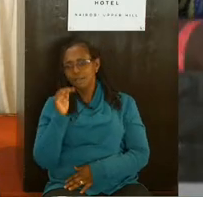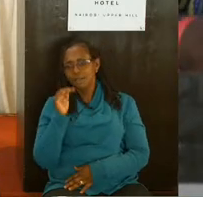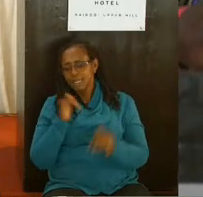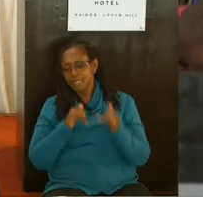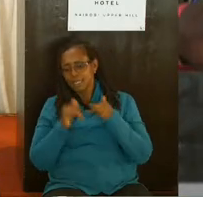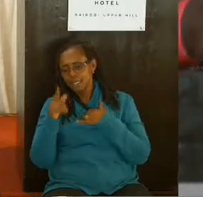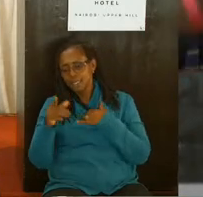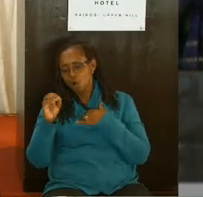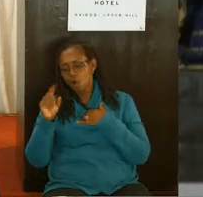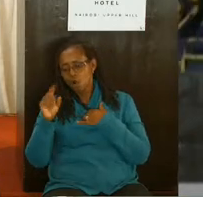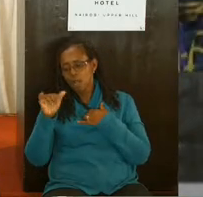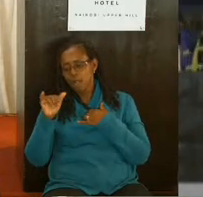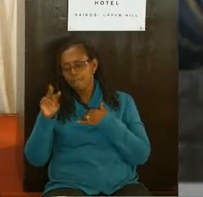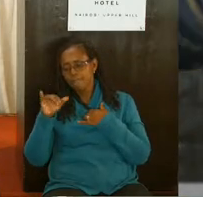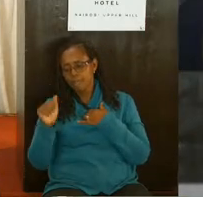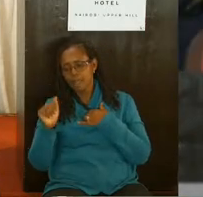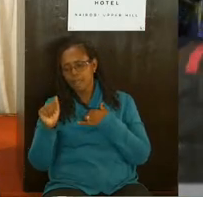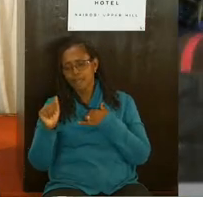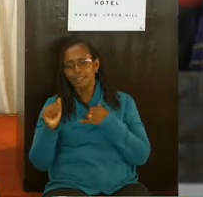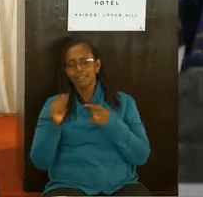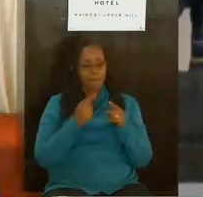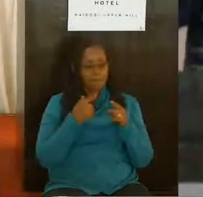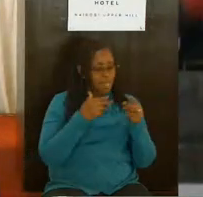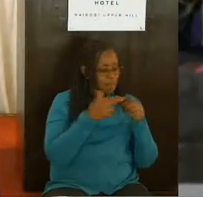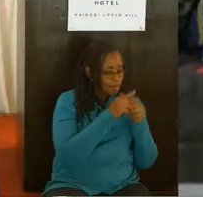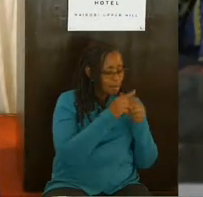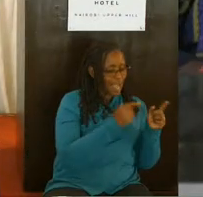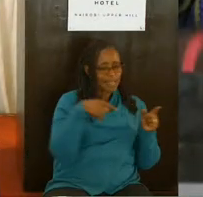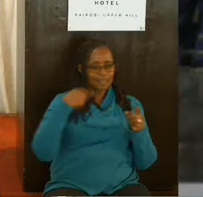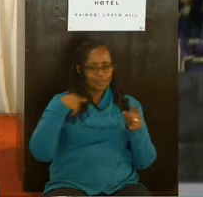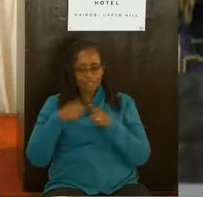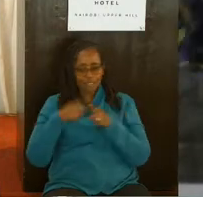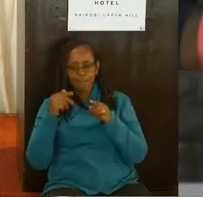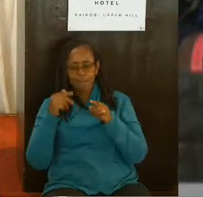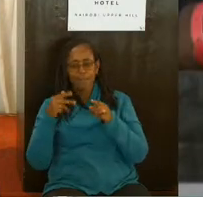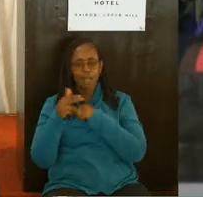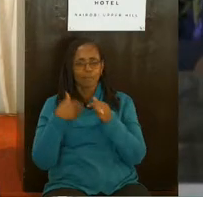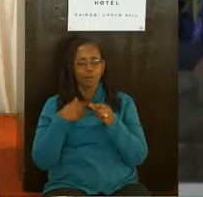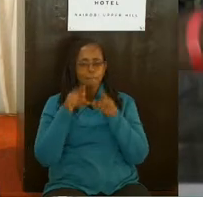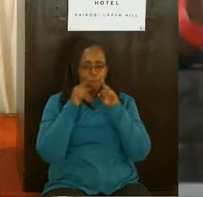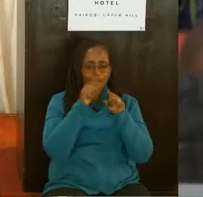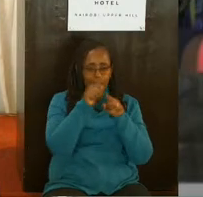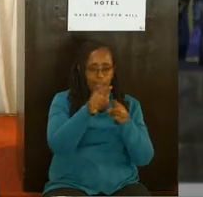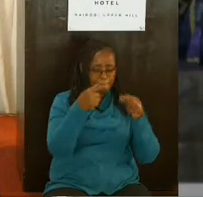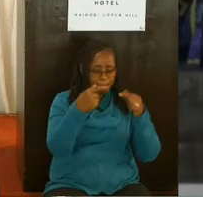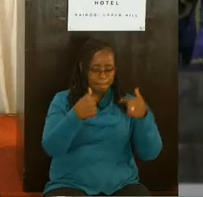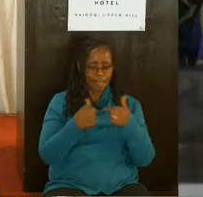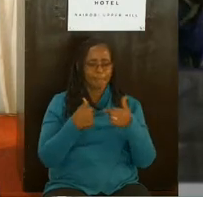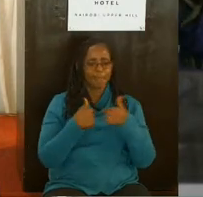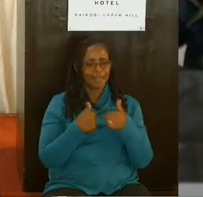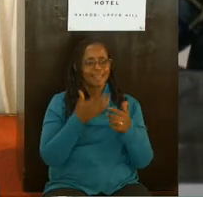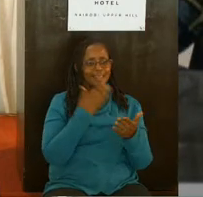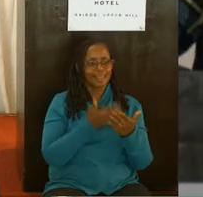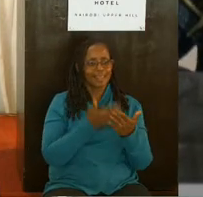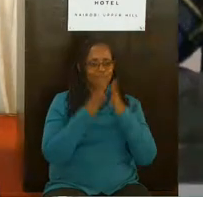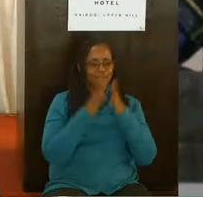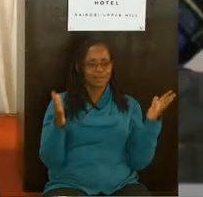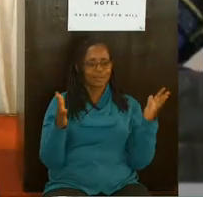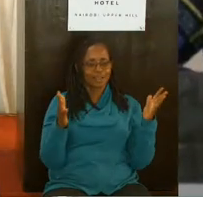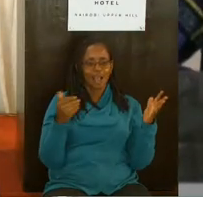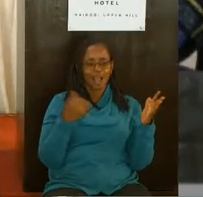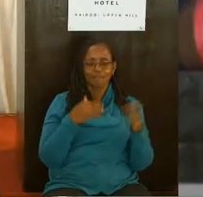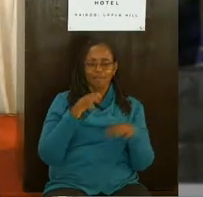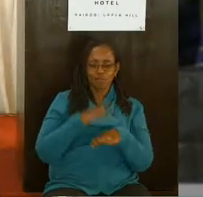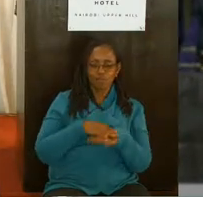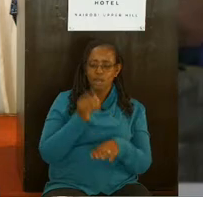Olivia whereas I was cutting you guys short she was also cutting me shot so blame her not me but thank you very much and have